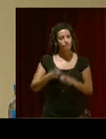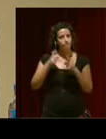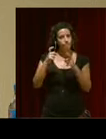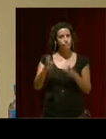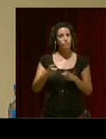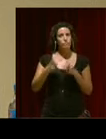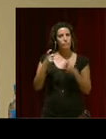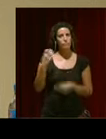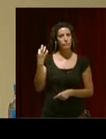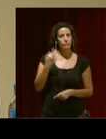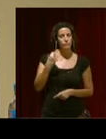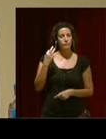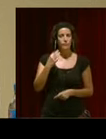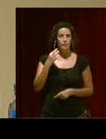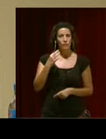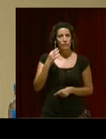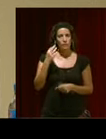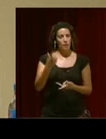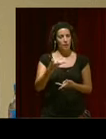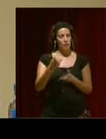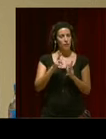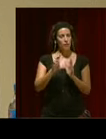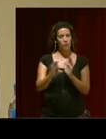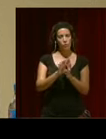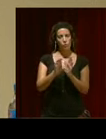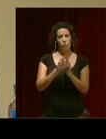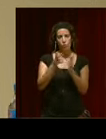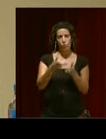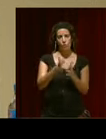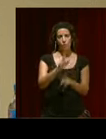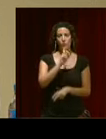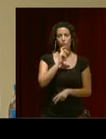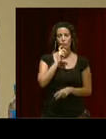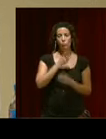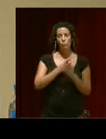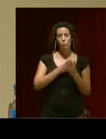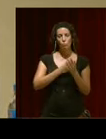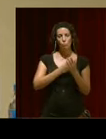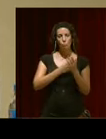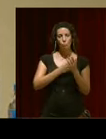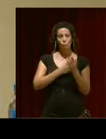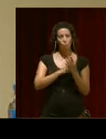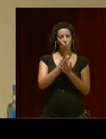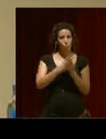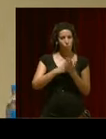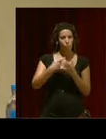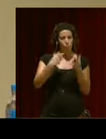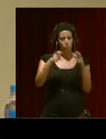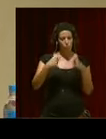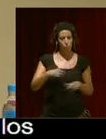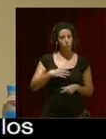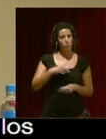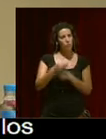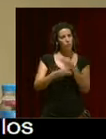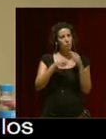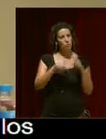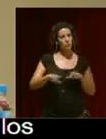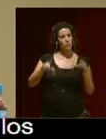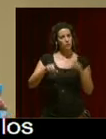projects in which we try to free the source